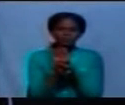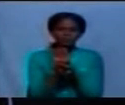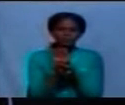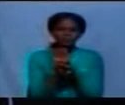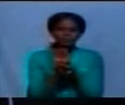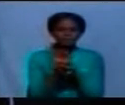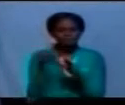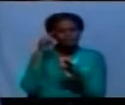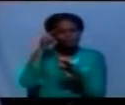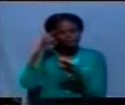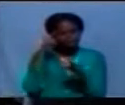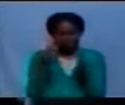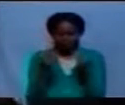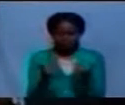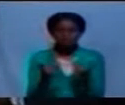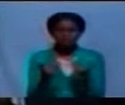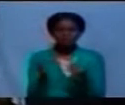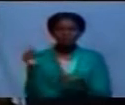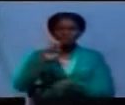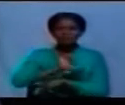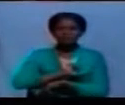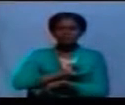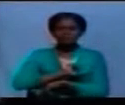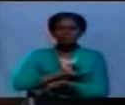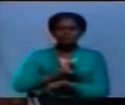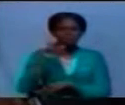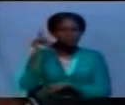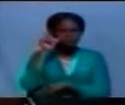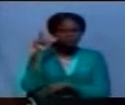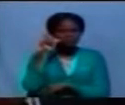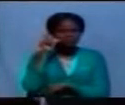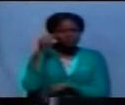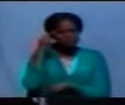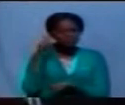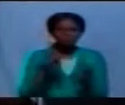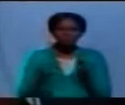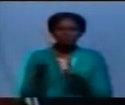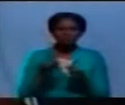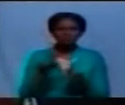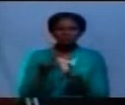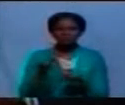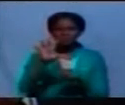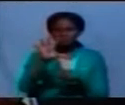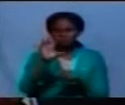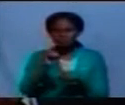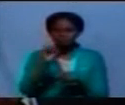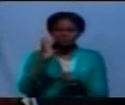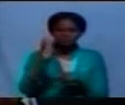I think nowadays, lunch for the middle class, the materials cost around 50 to 60 kwacha,